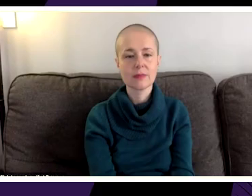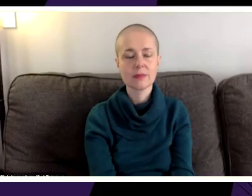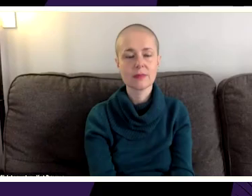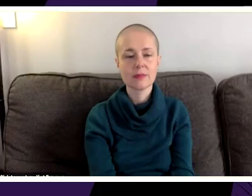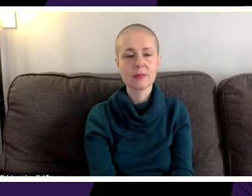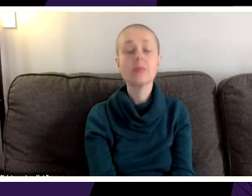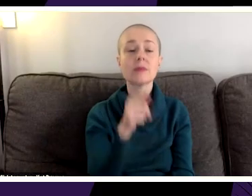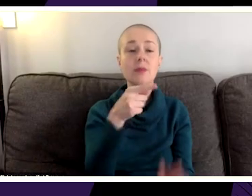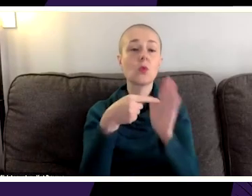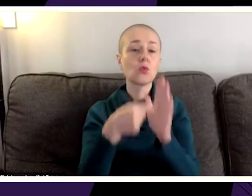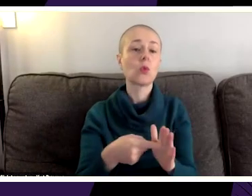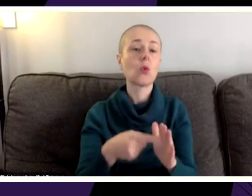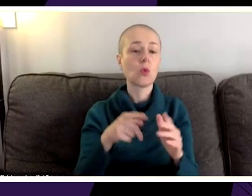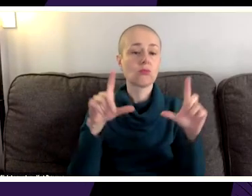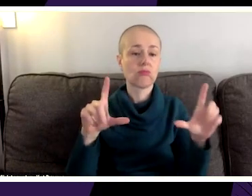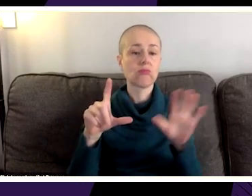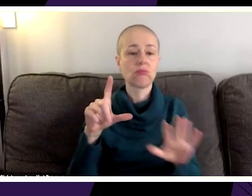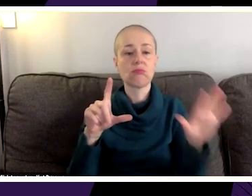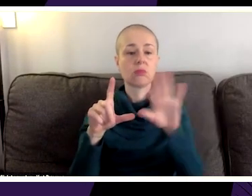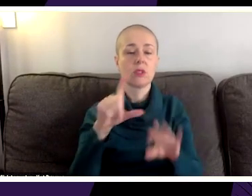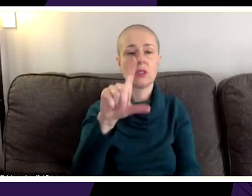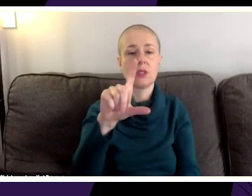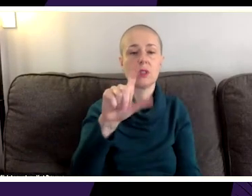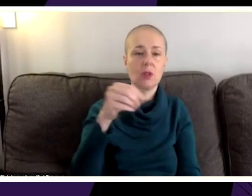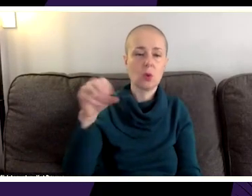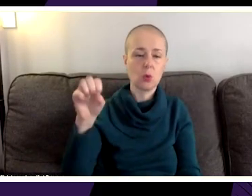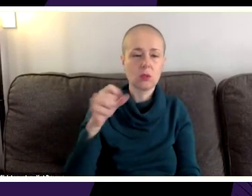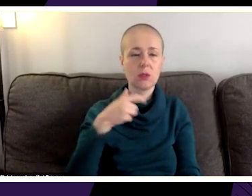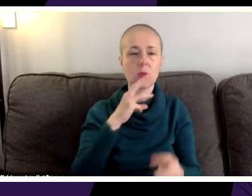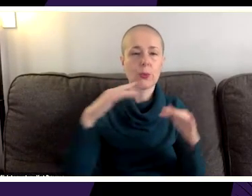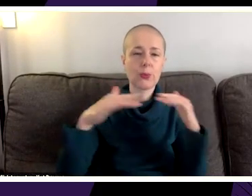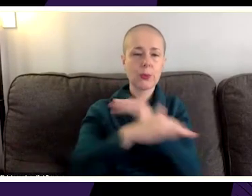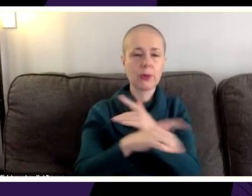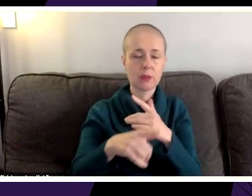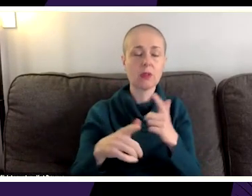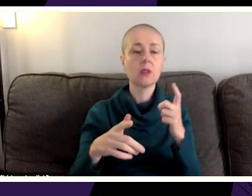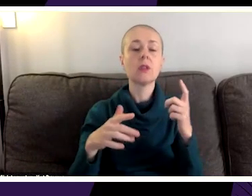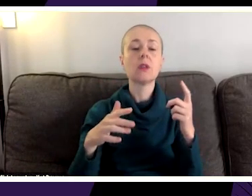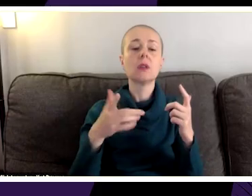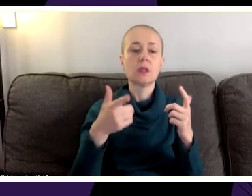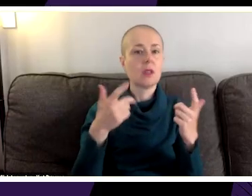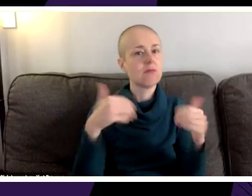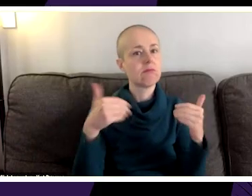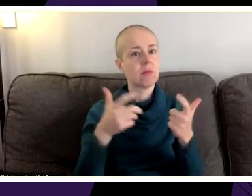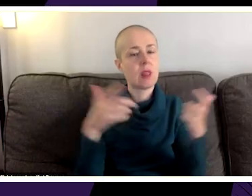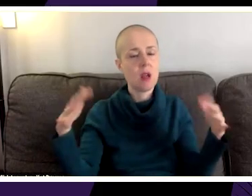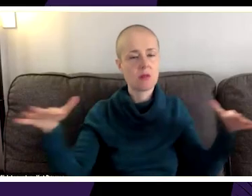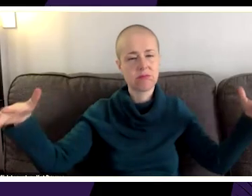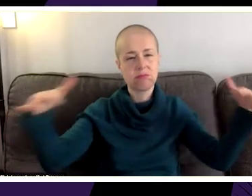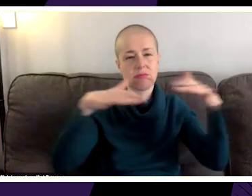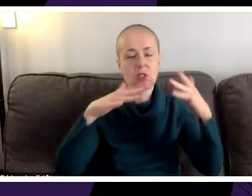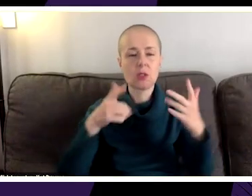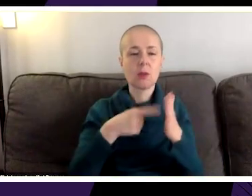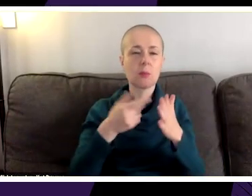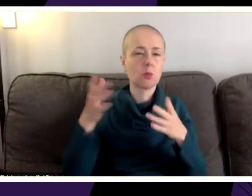This is Lagos. The lagoon which surrounds the city is both abundant and precarious. Before Lagos was